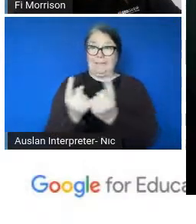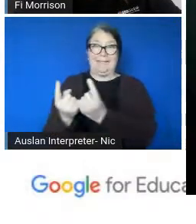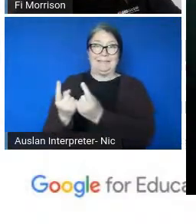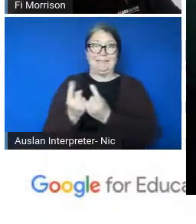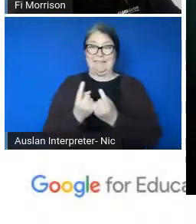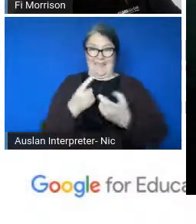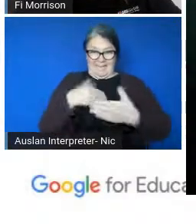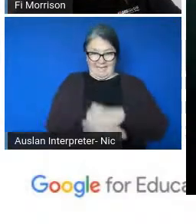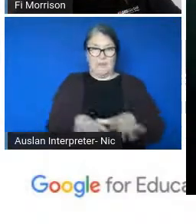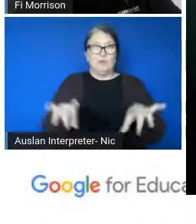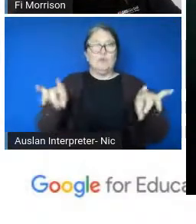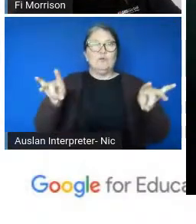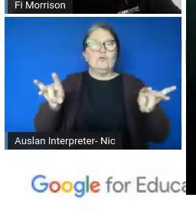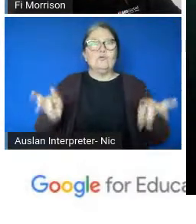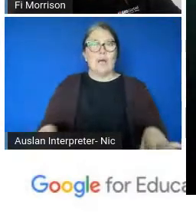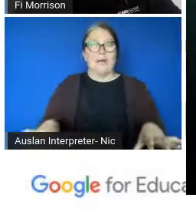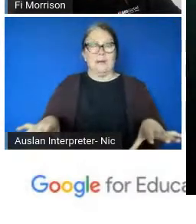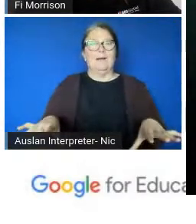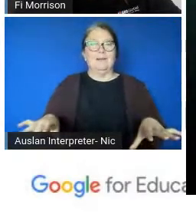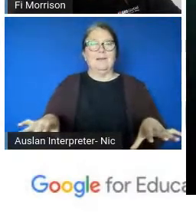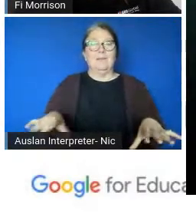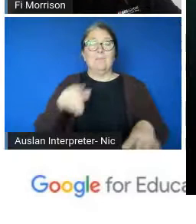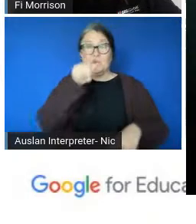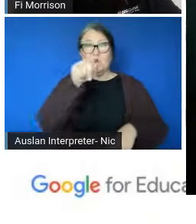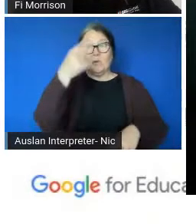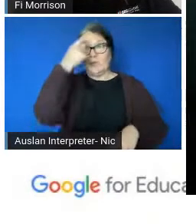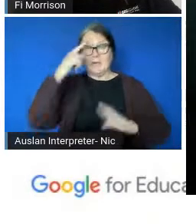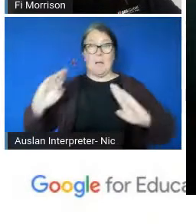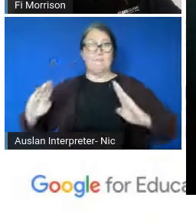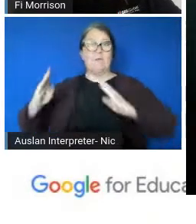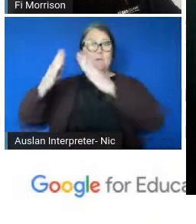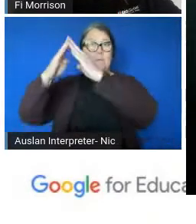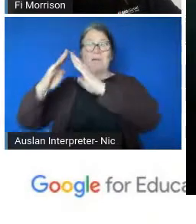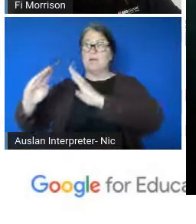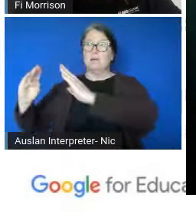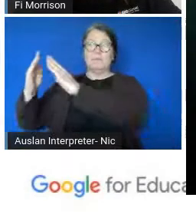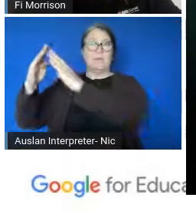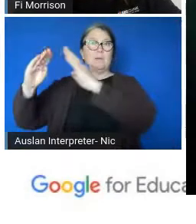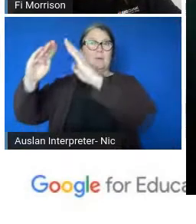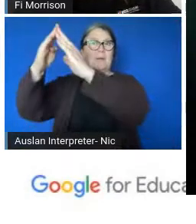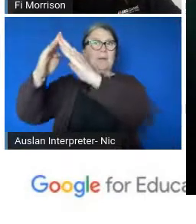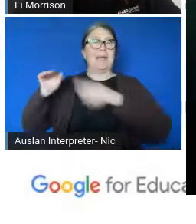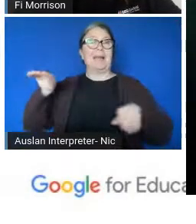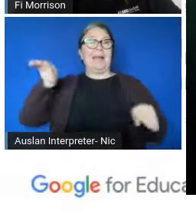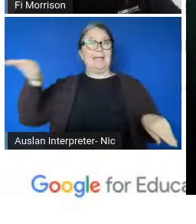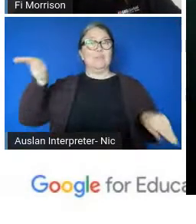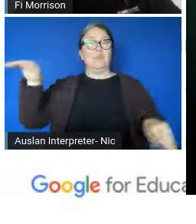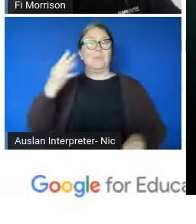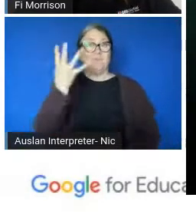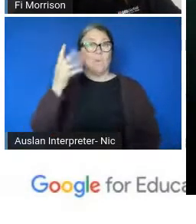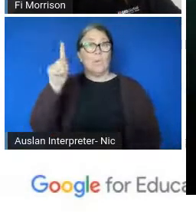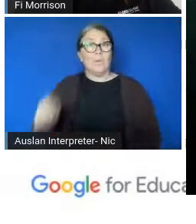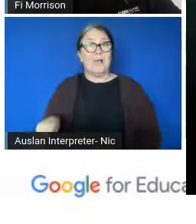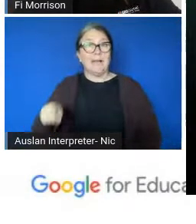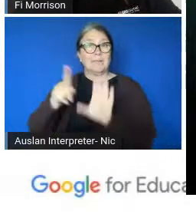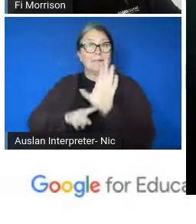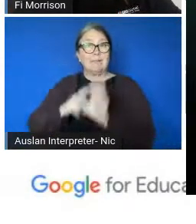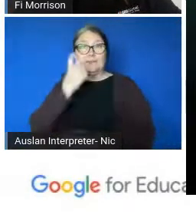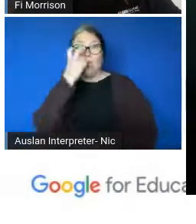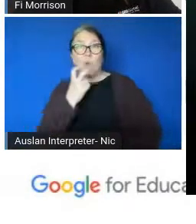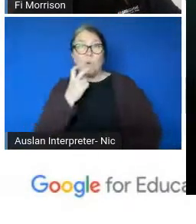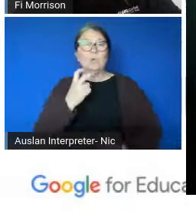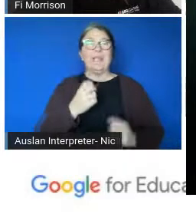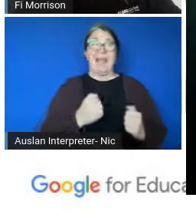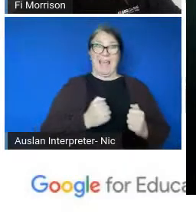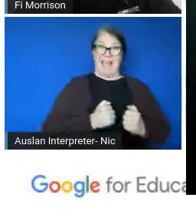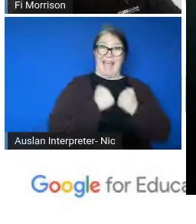to put it in comparison, the pyramids in Egypt are 4,000 years old, but actually the world's oldest fish traps here are 39,000